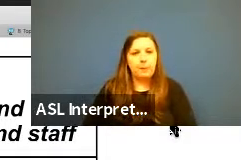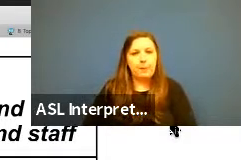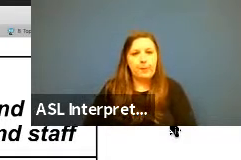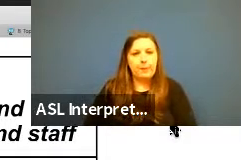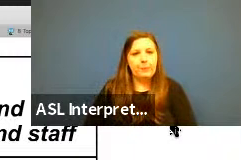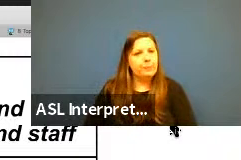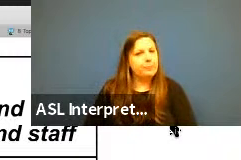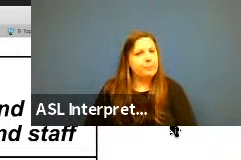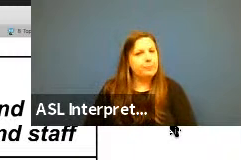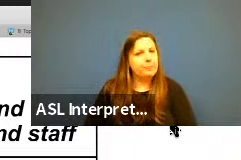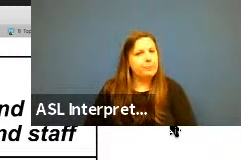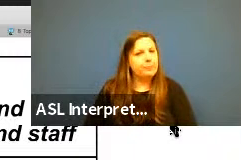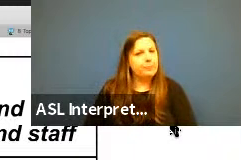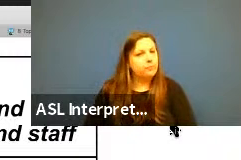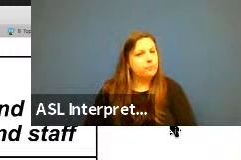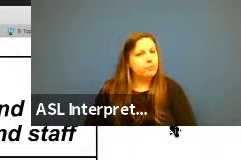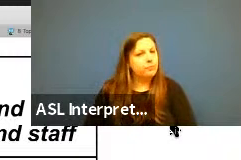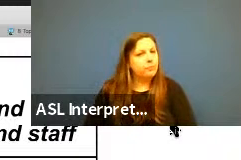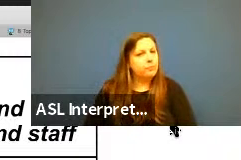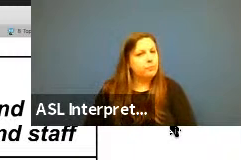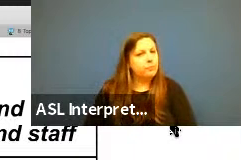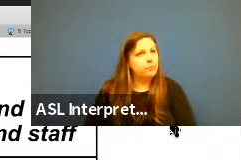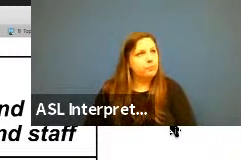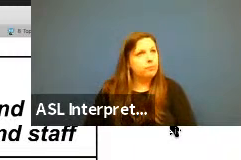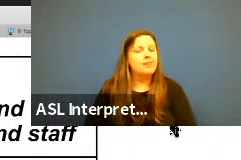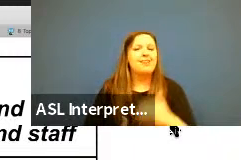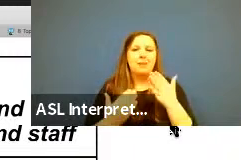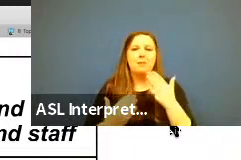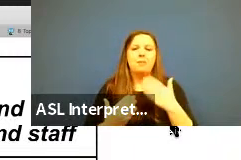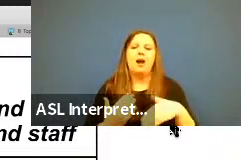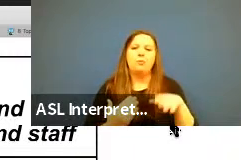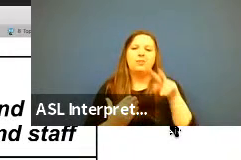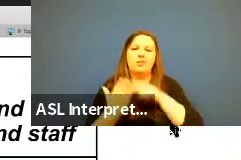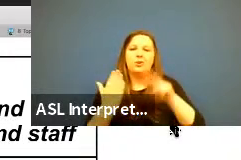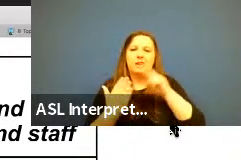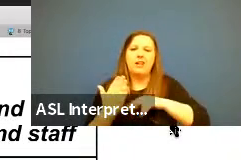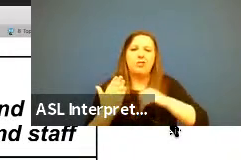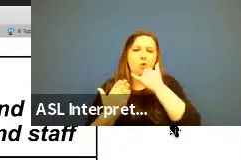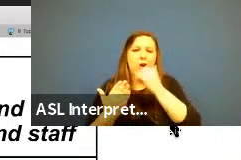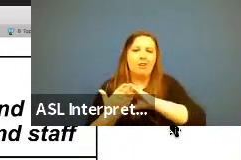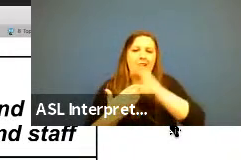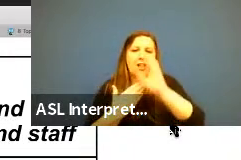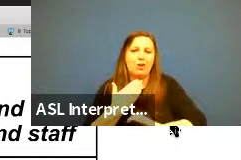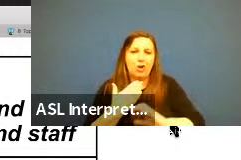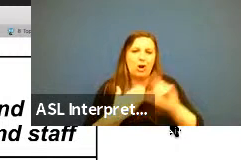I may have looked at 2020 instead of 2021.